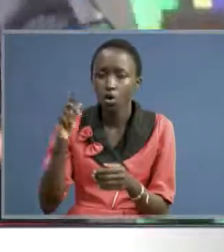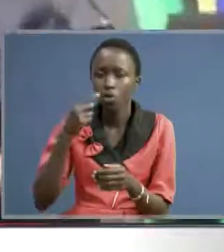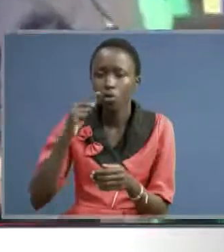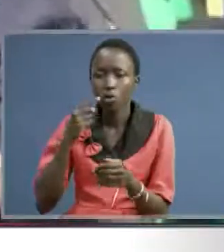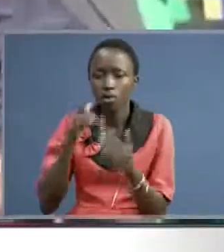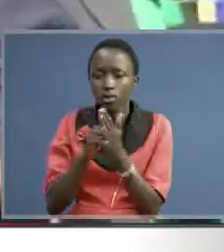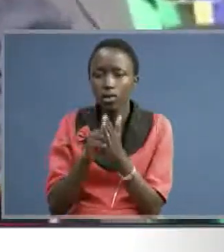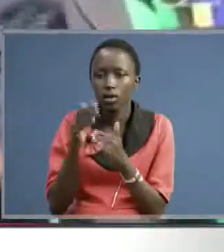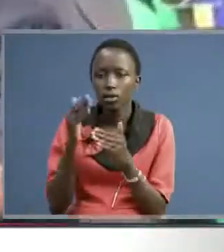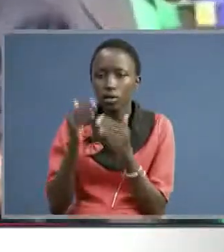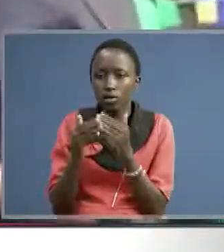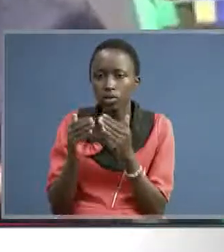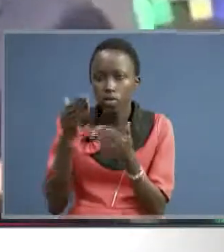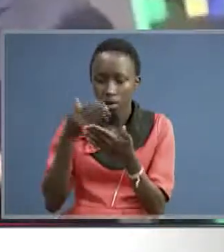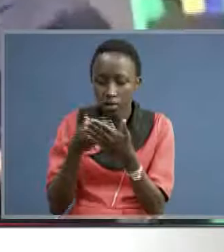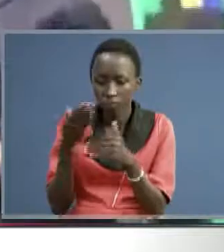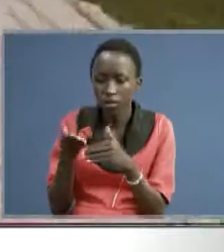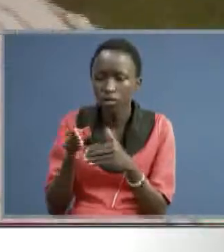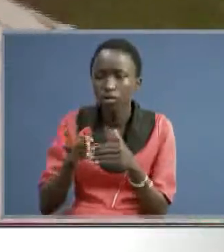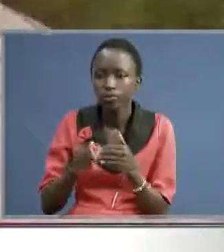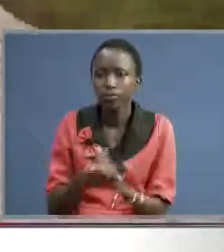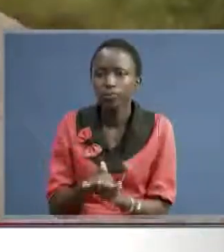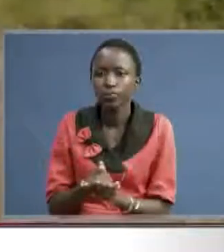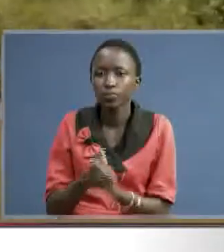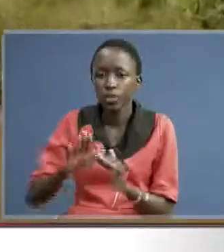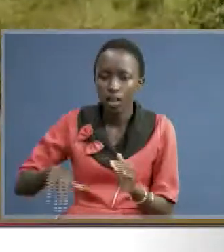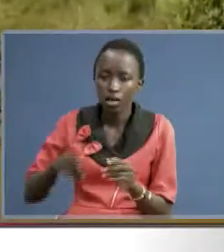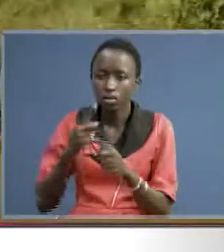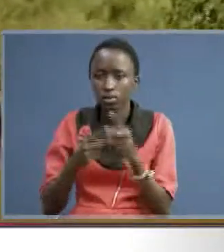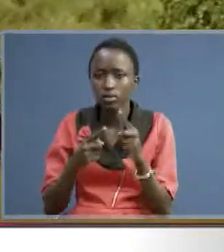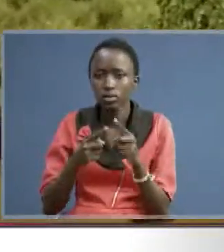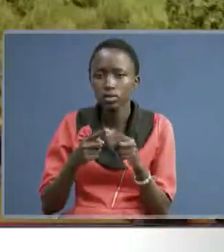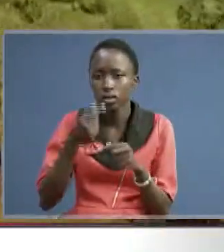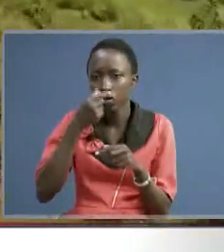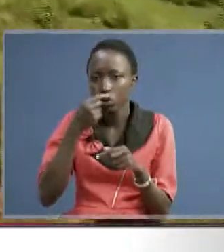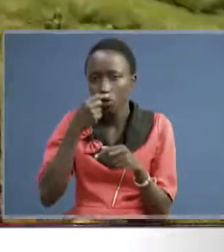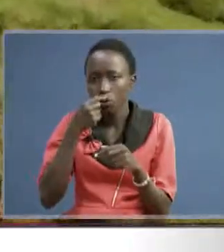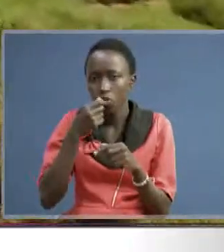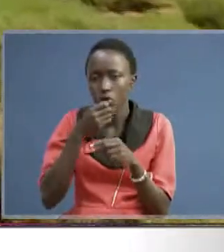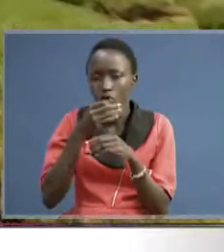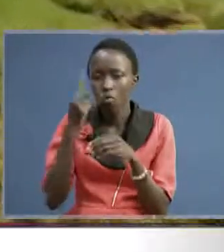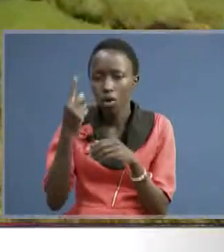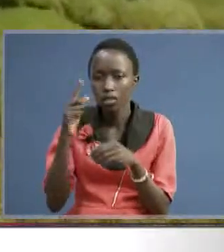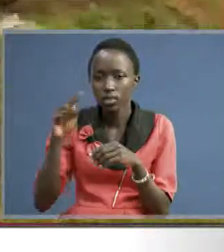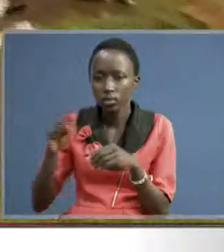nje itakayokatiza wilayani kwangu. Last year, Tanzania seized and auctioned off